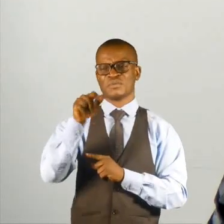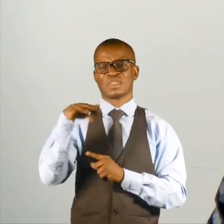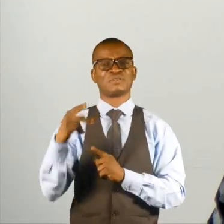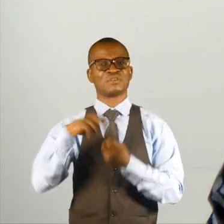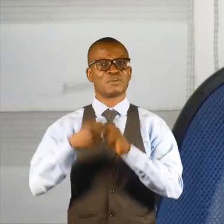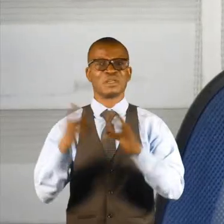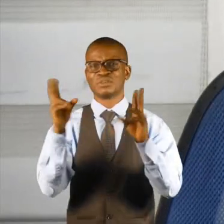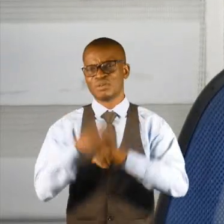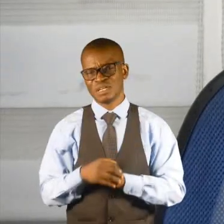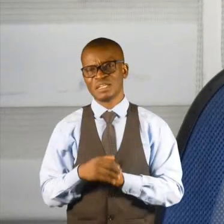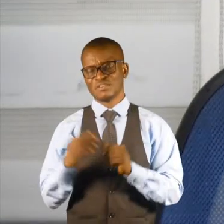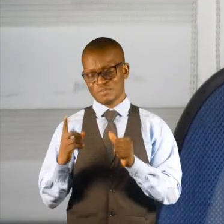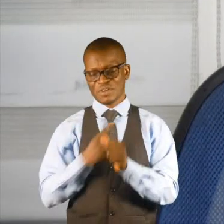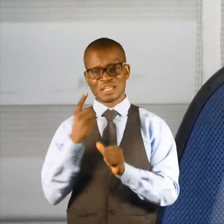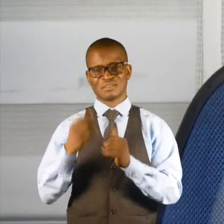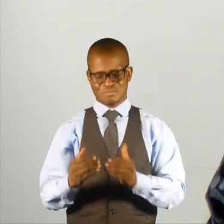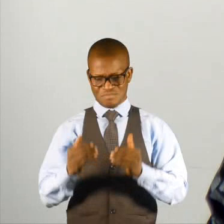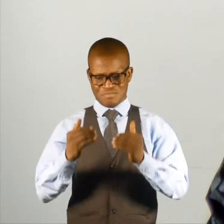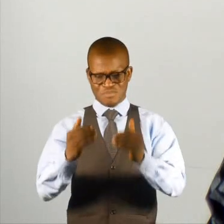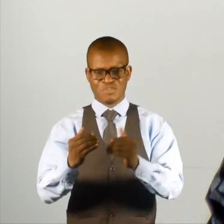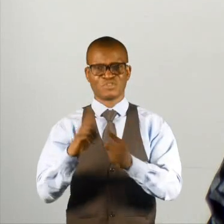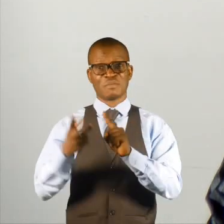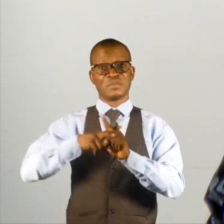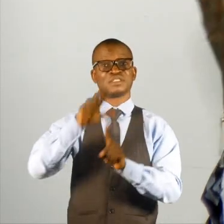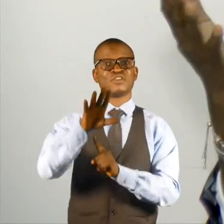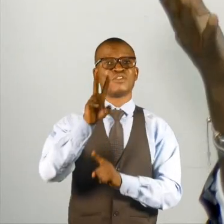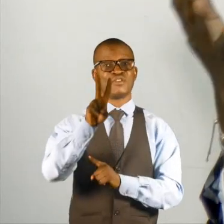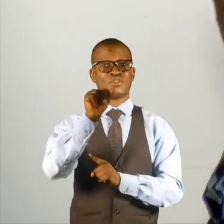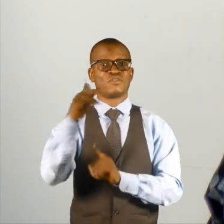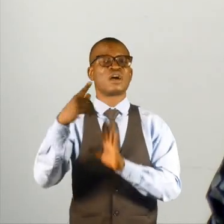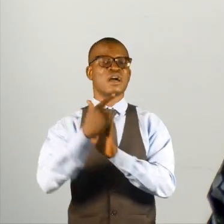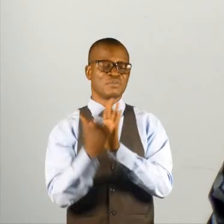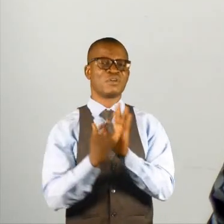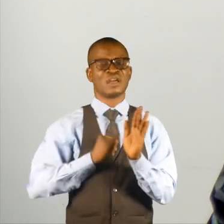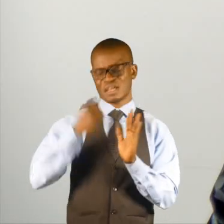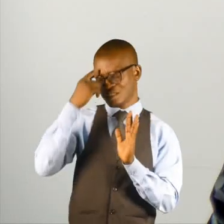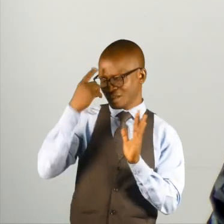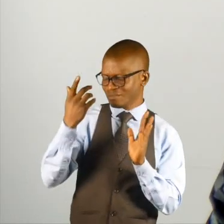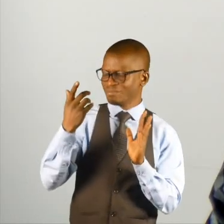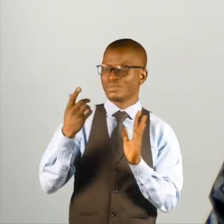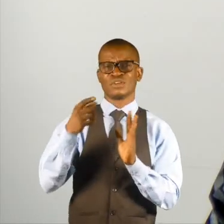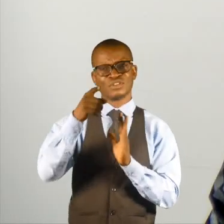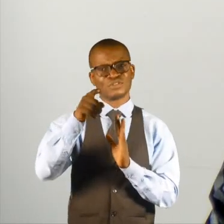of NAPTIP. The first step to take in implementing your VAP law, I think